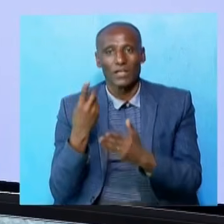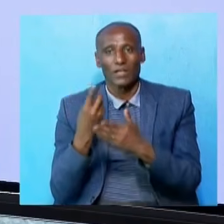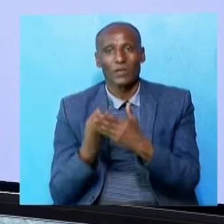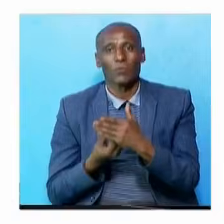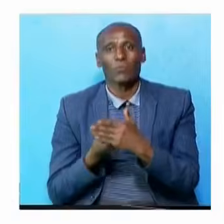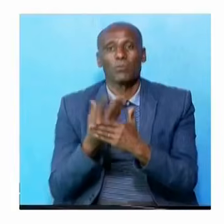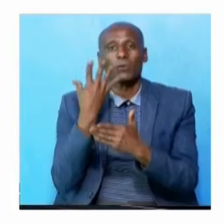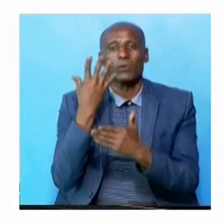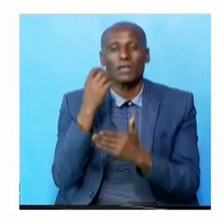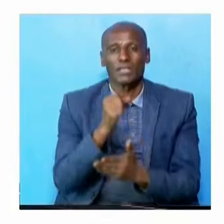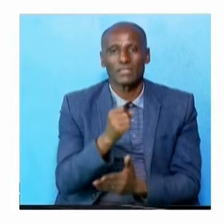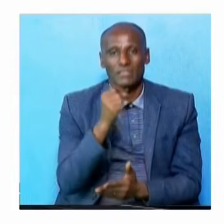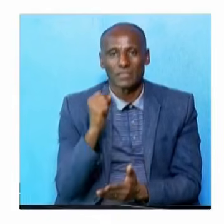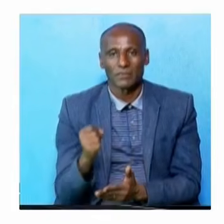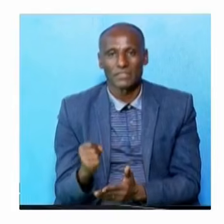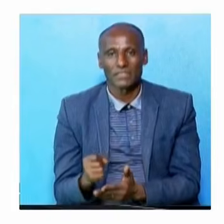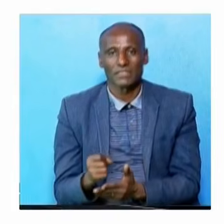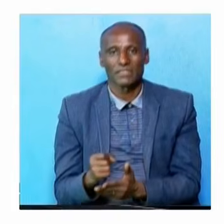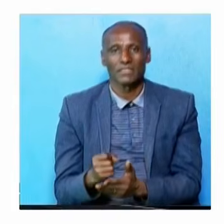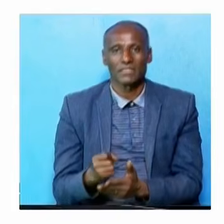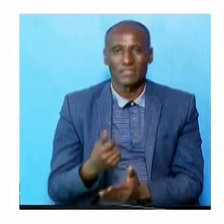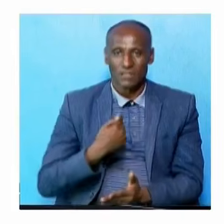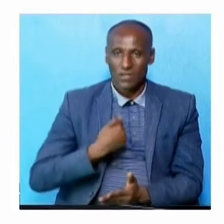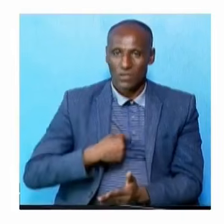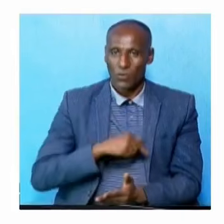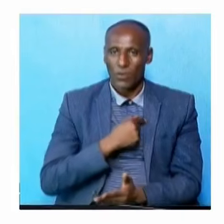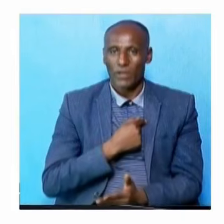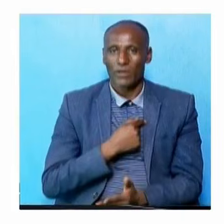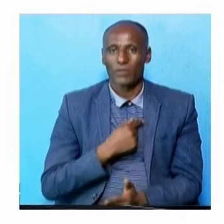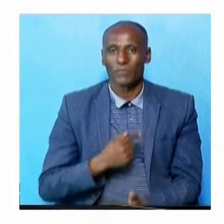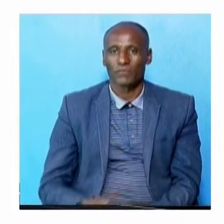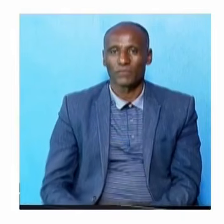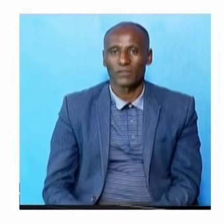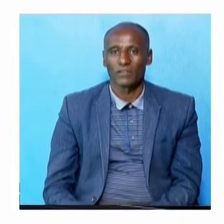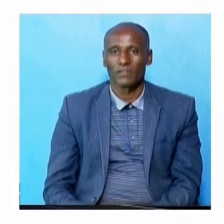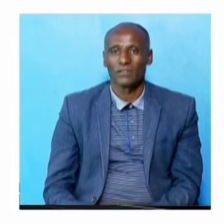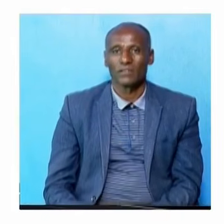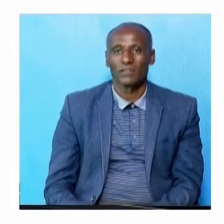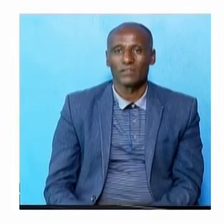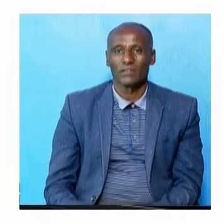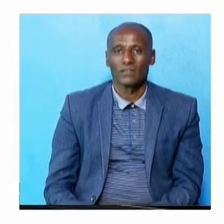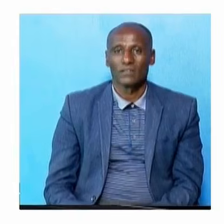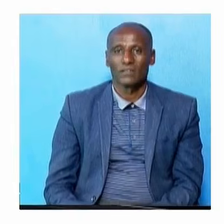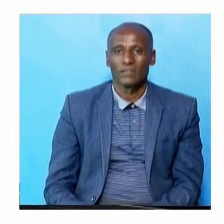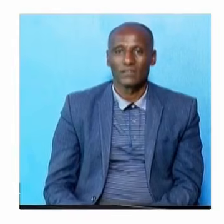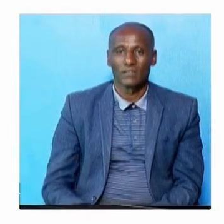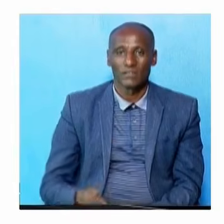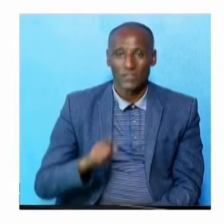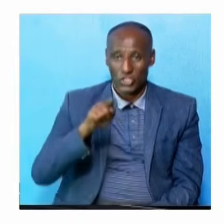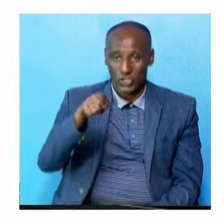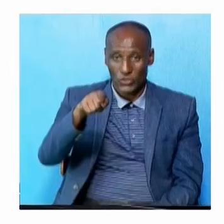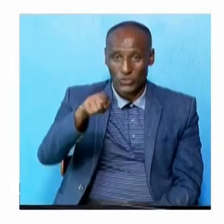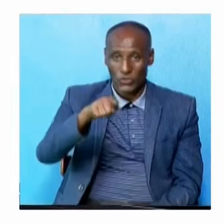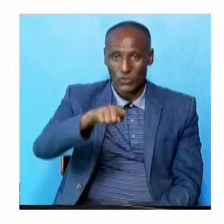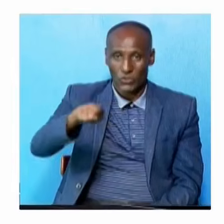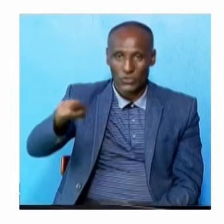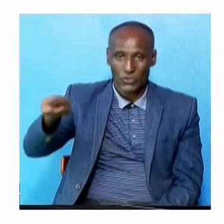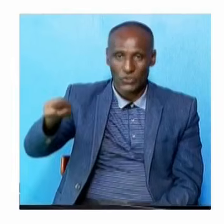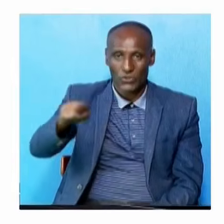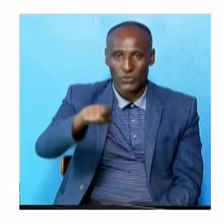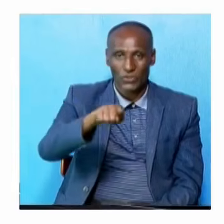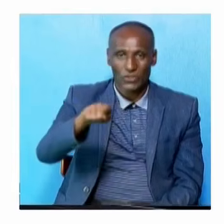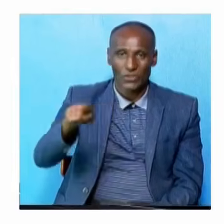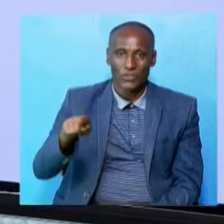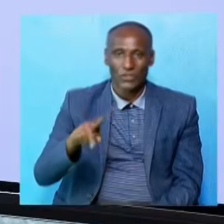example, the first person plural, we. Yes? Then, what do we have? You. Very good. You. You